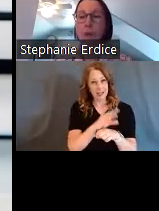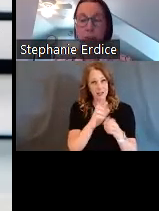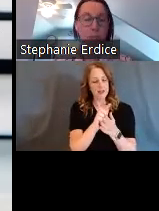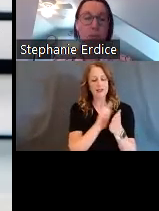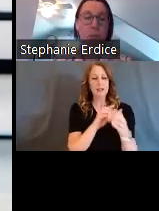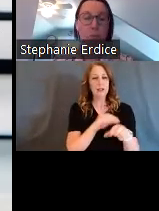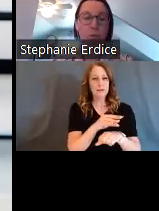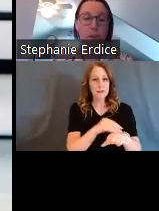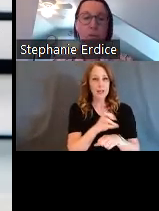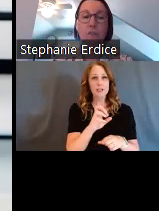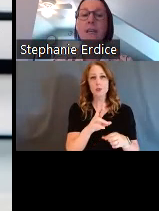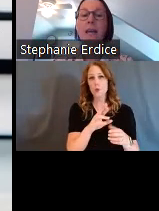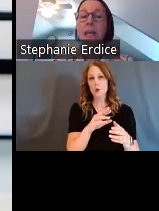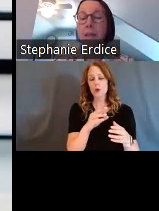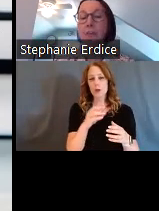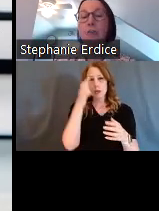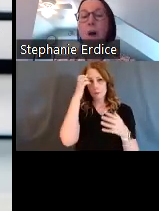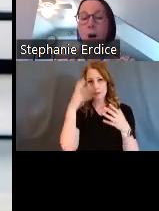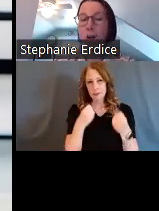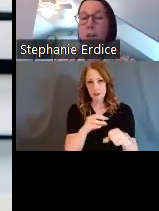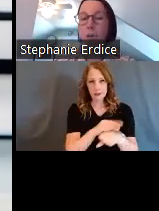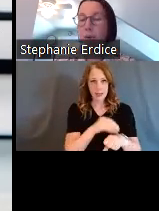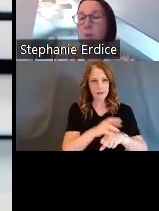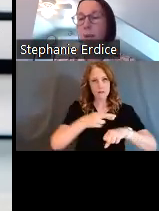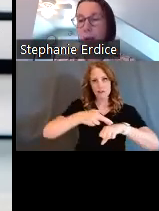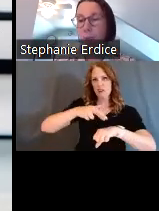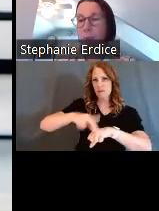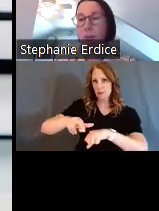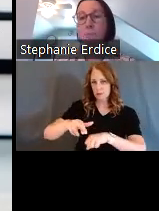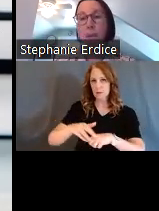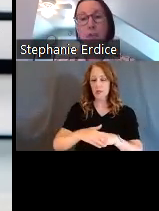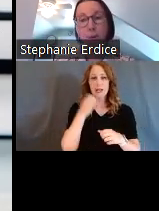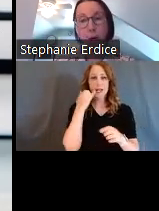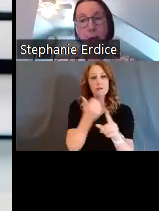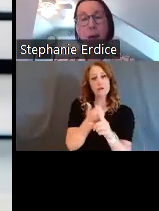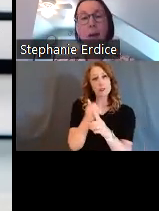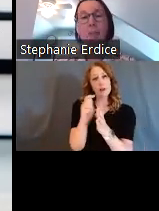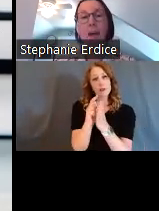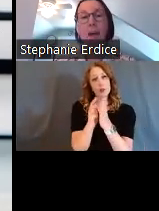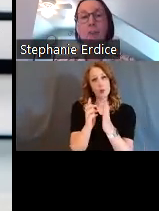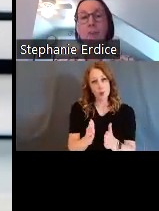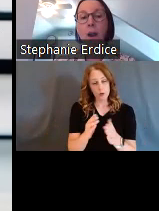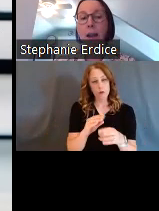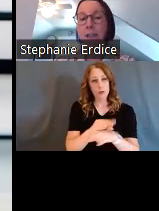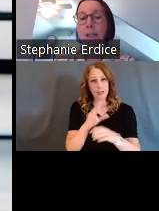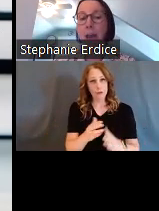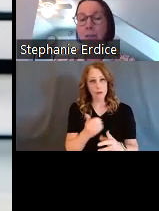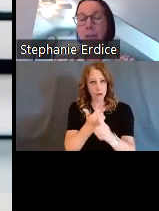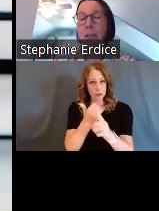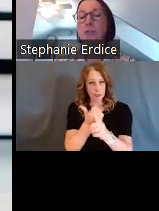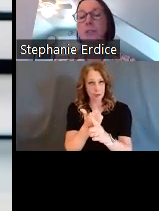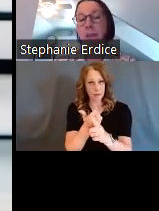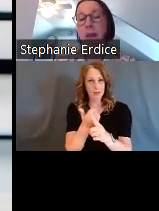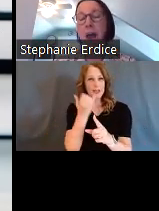we're referring them to those professionals. If you are a lawyer or a counselor, make sure that if you are acting as